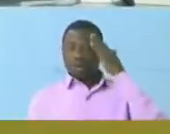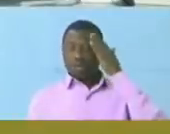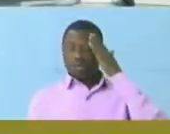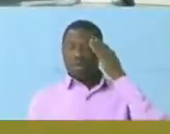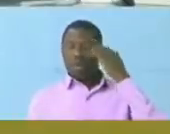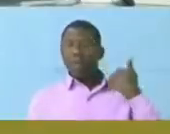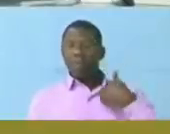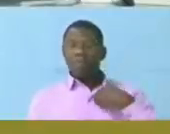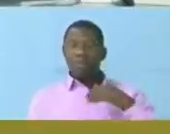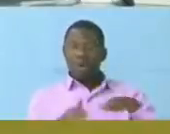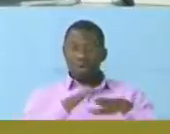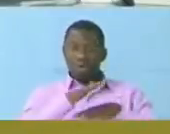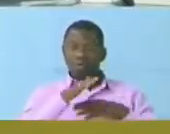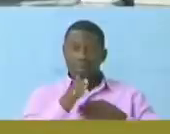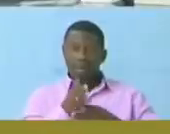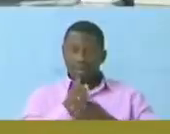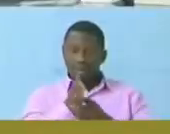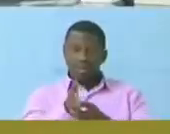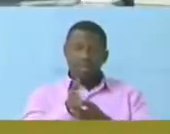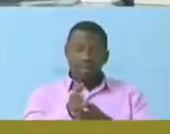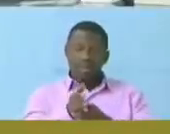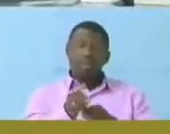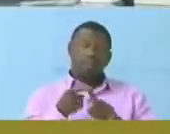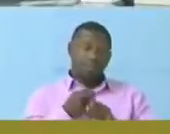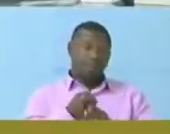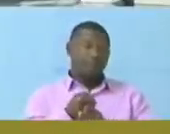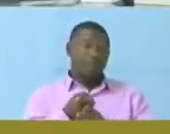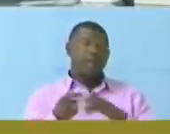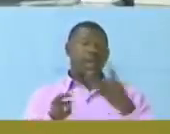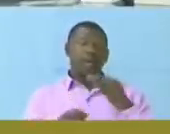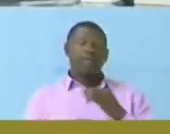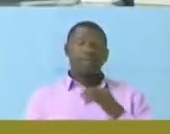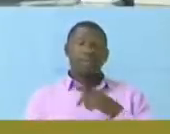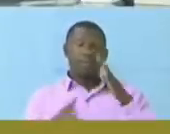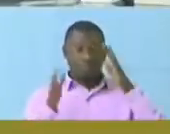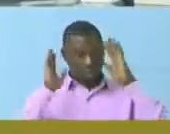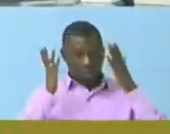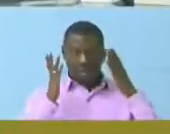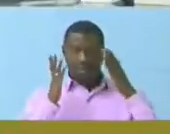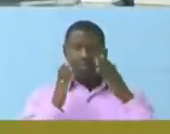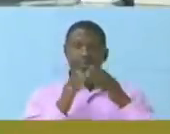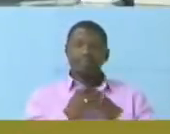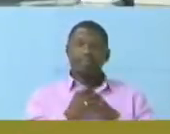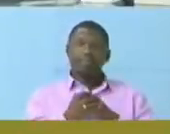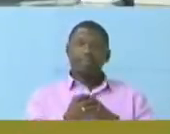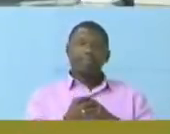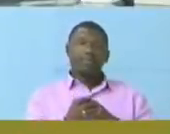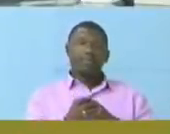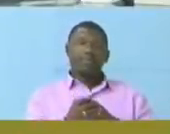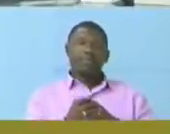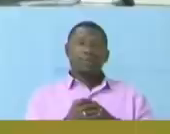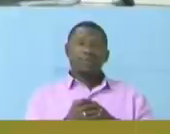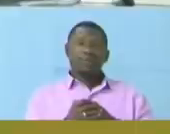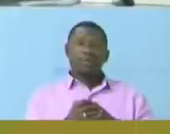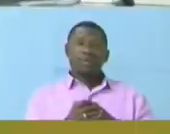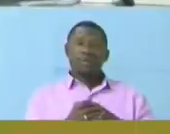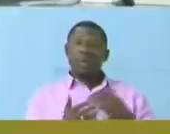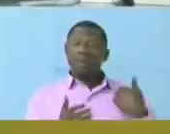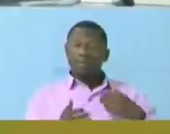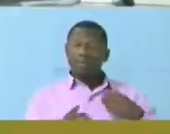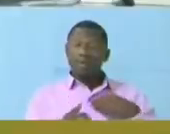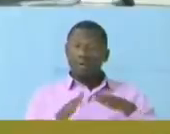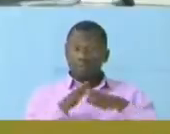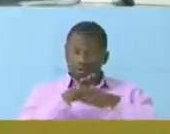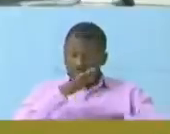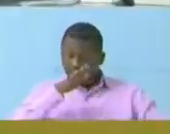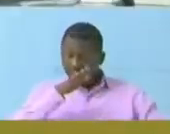my command tola karola melu ben kato melu ben koto if there is any problem I'll get them ko le ko